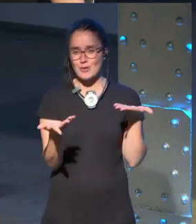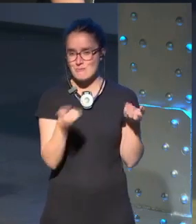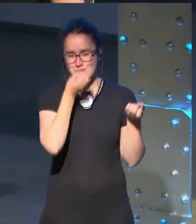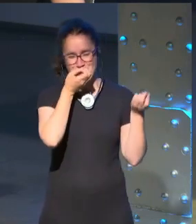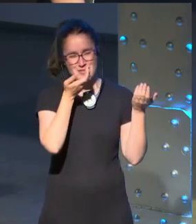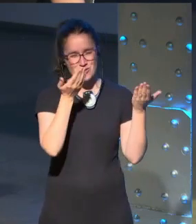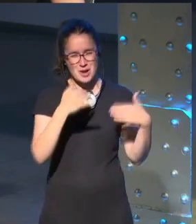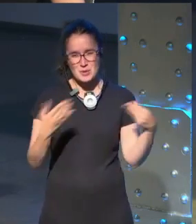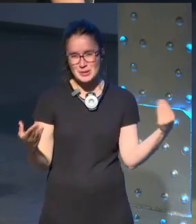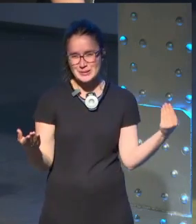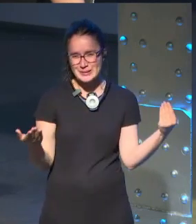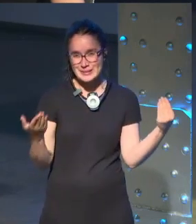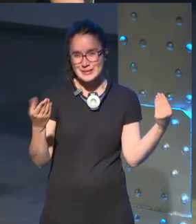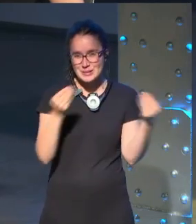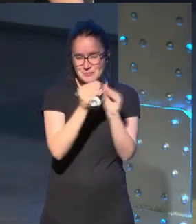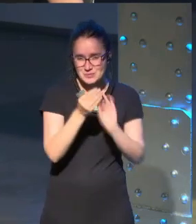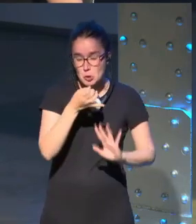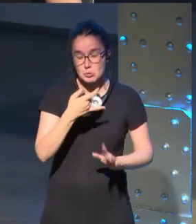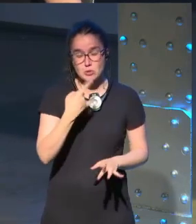and say the hell with it, and out it goes.